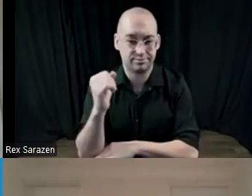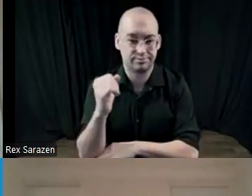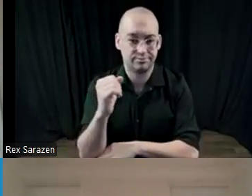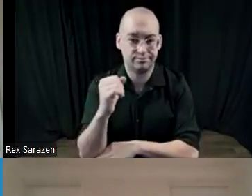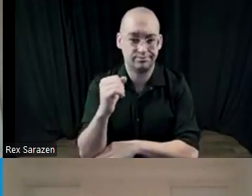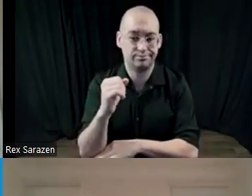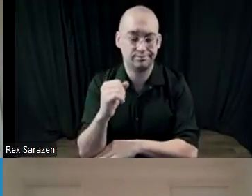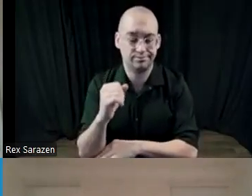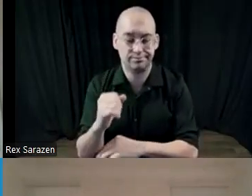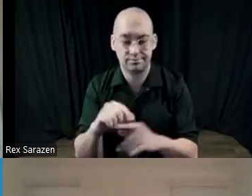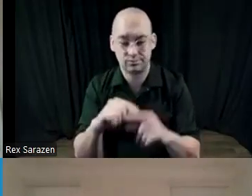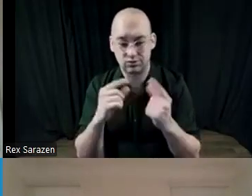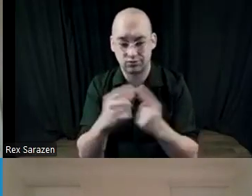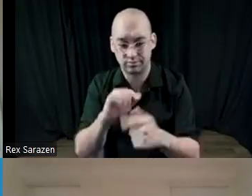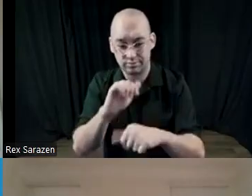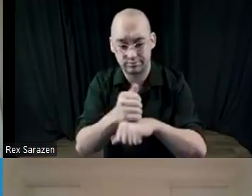to